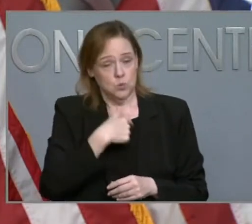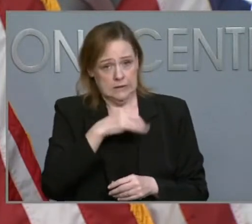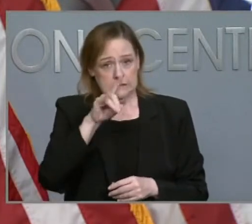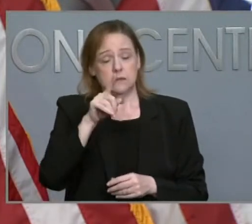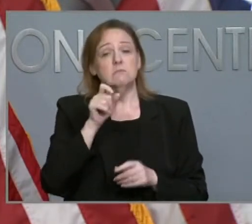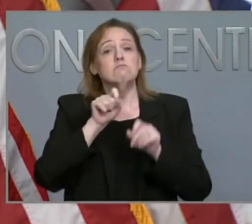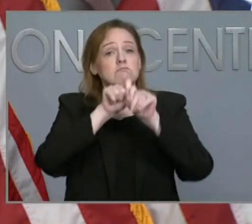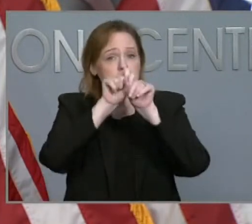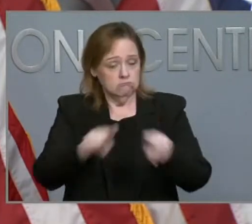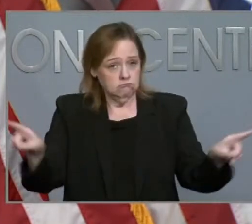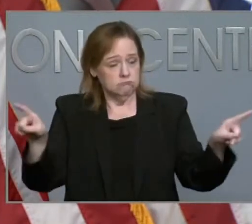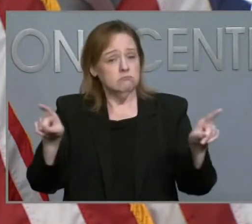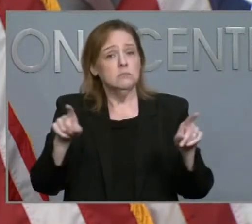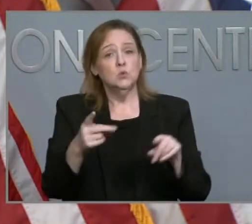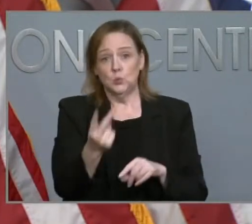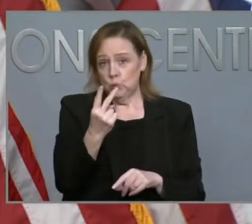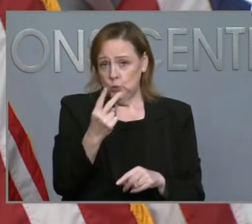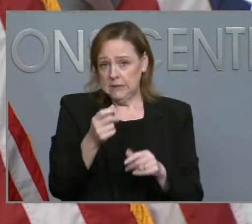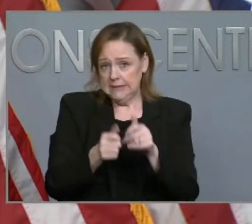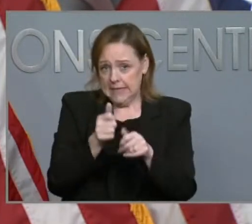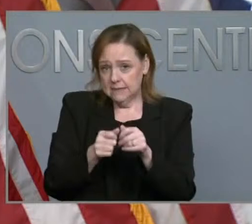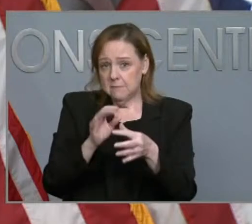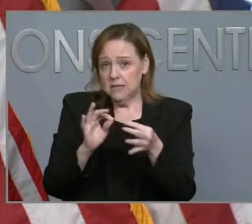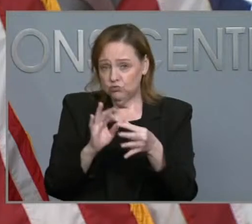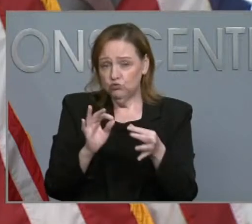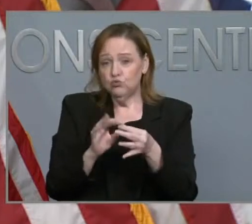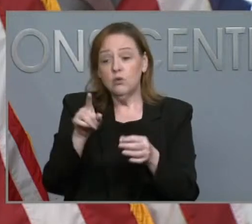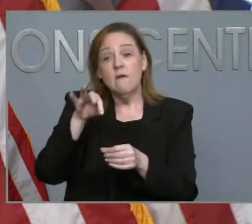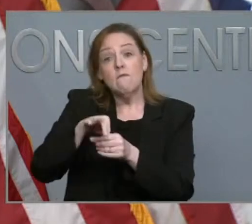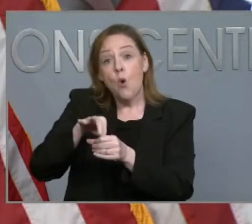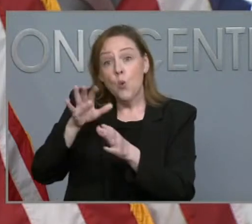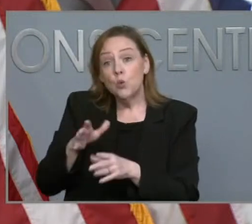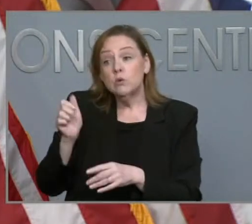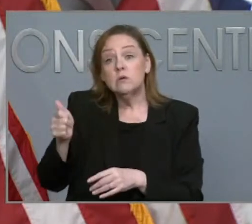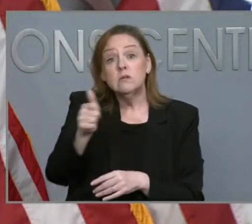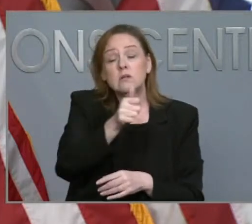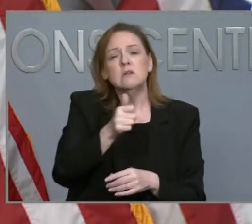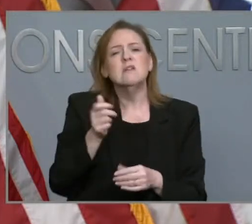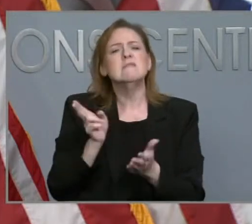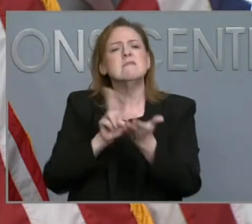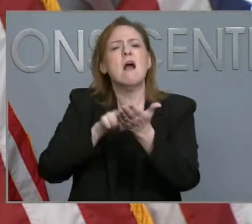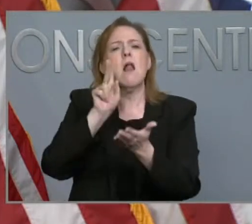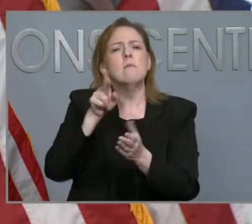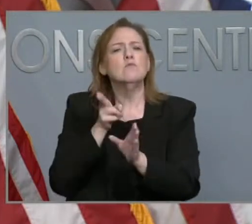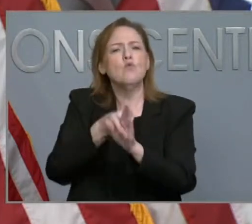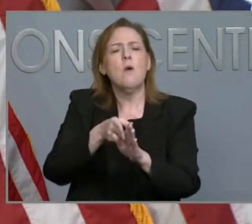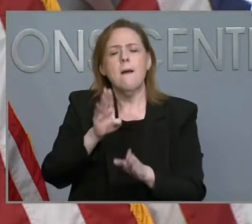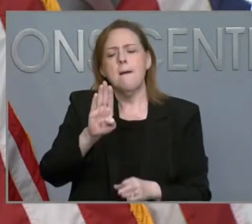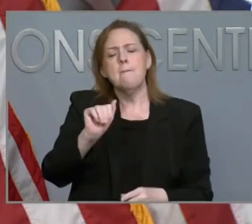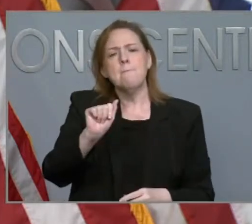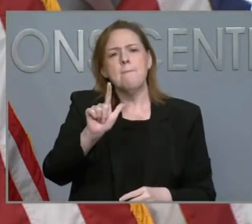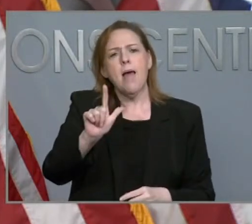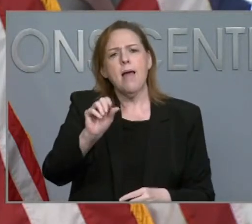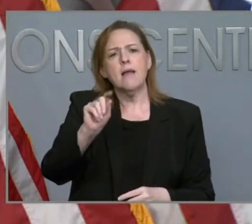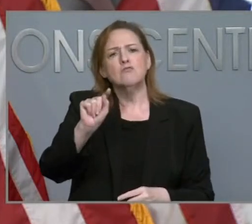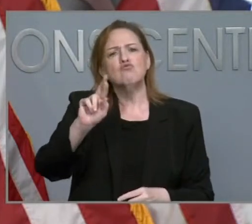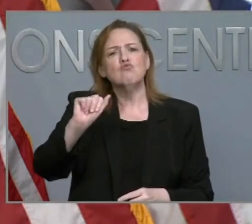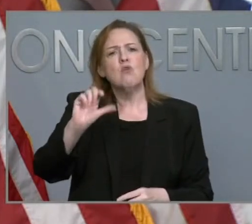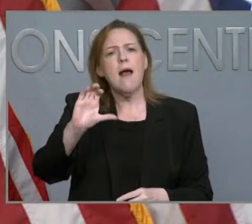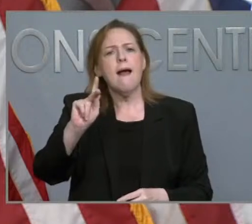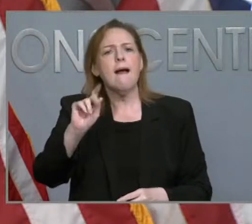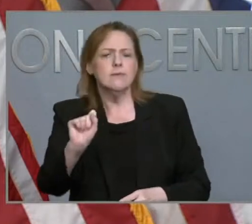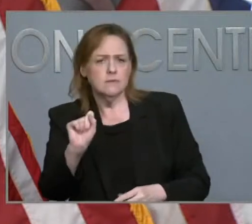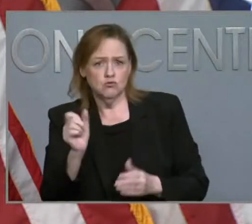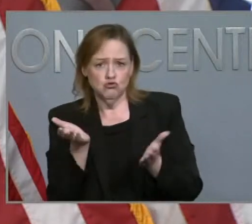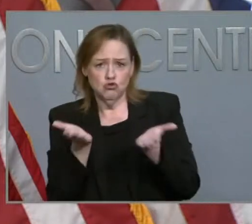messages directly from the state board to voters who had signed up for the ballot track service to make sure that they knew the change